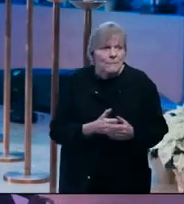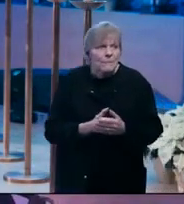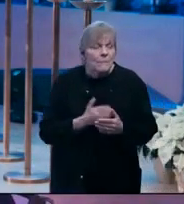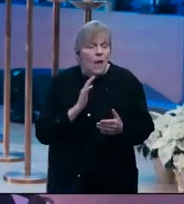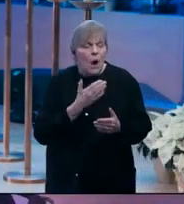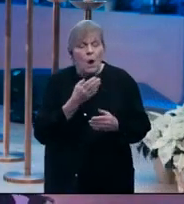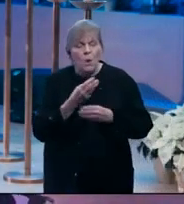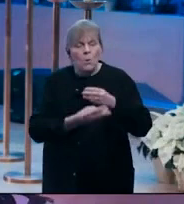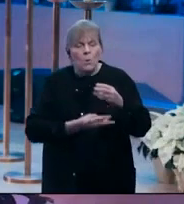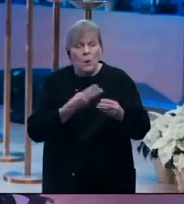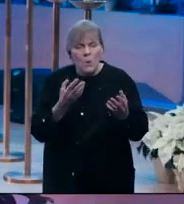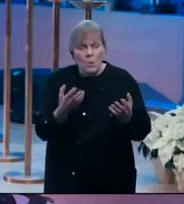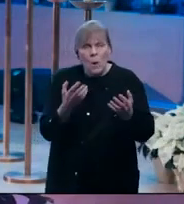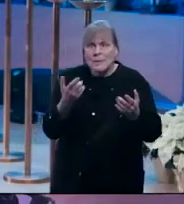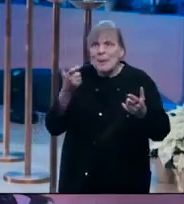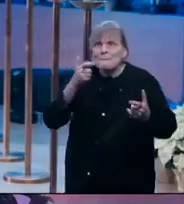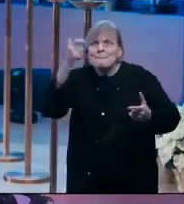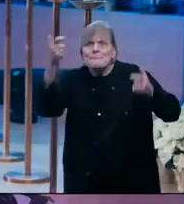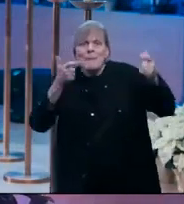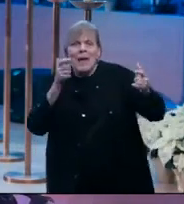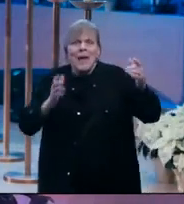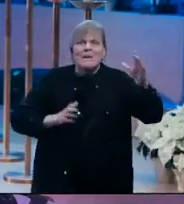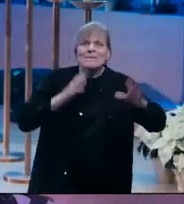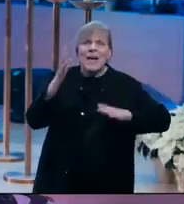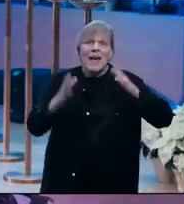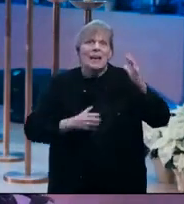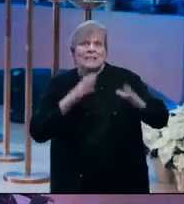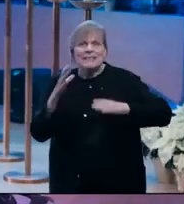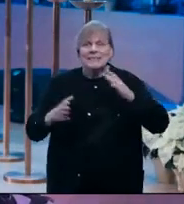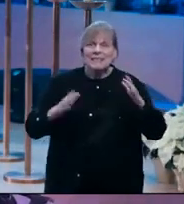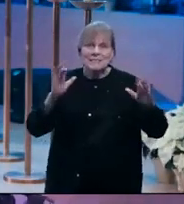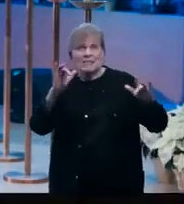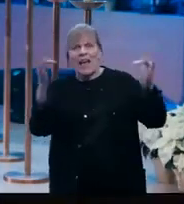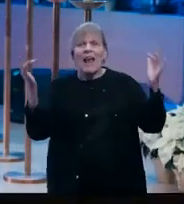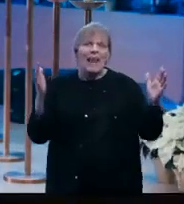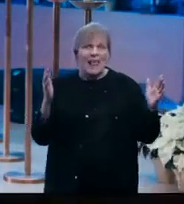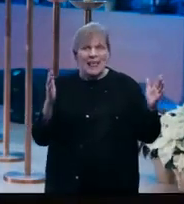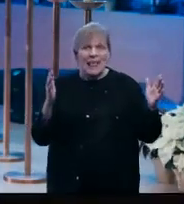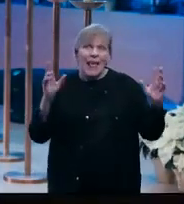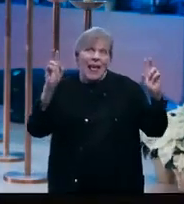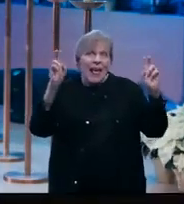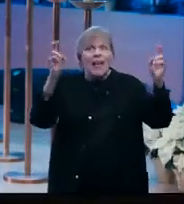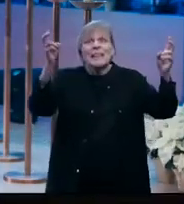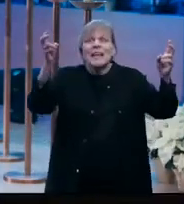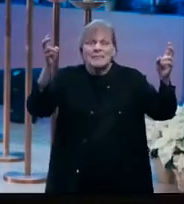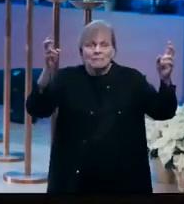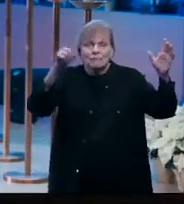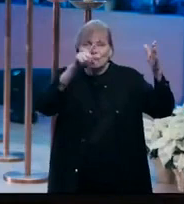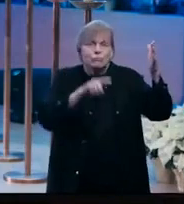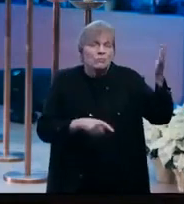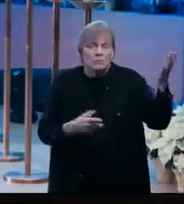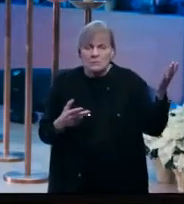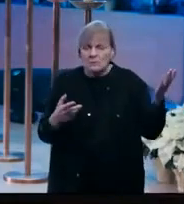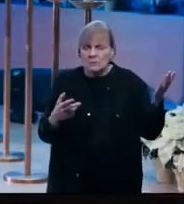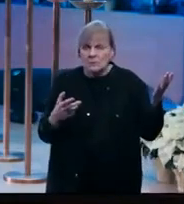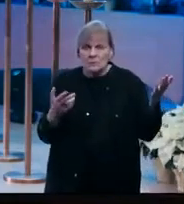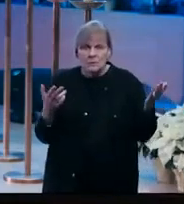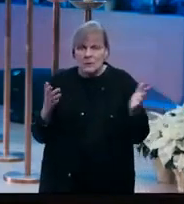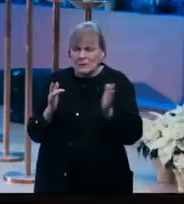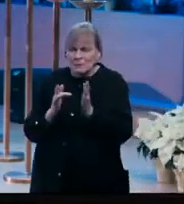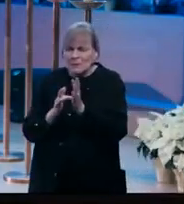is what our world looks for, right? Big and flashy and shiny and headlines. And all along the way, here